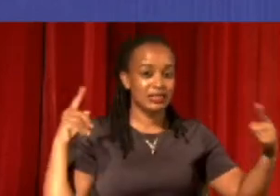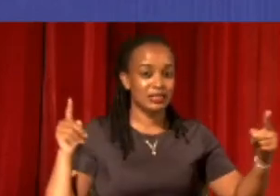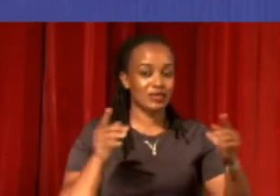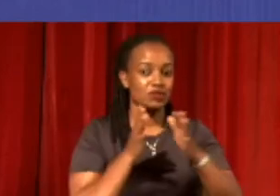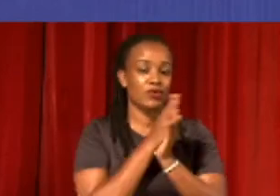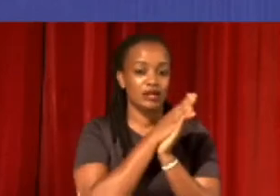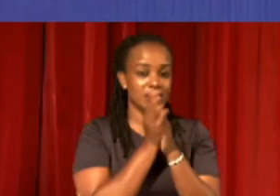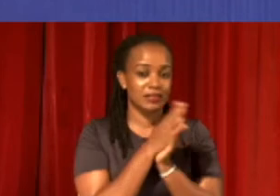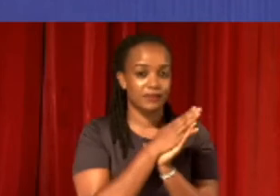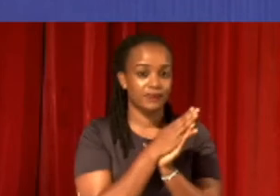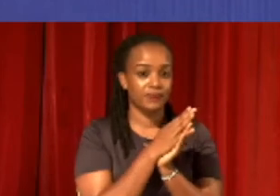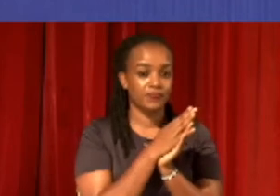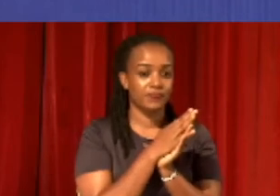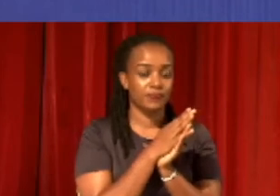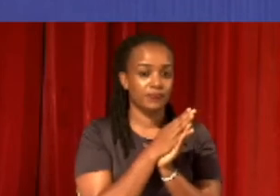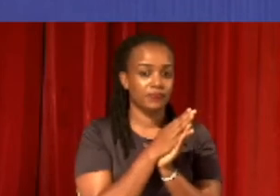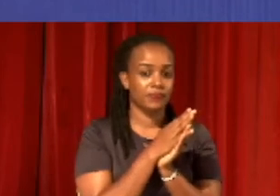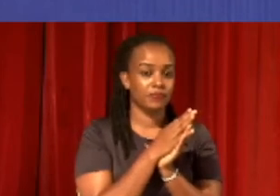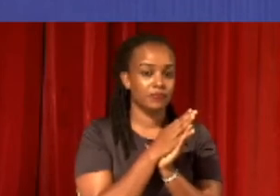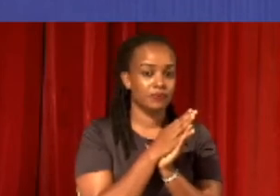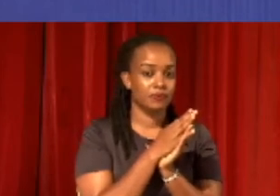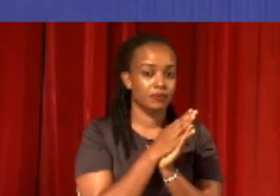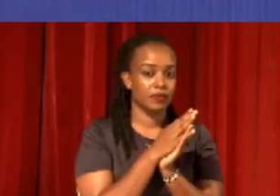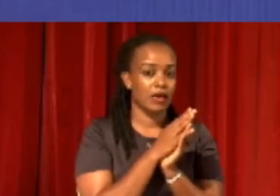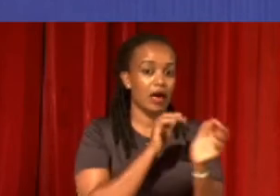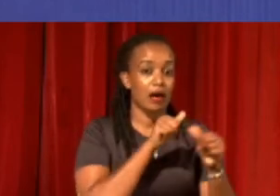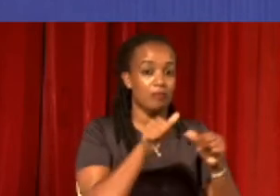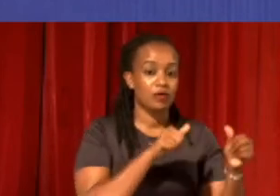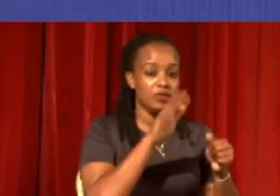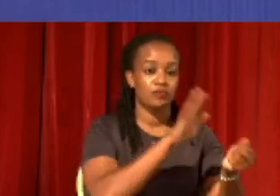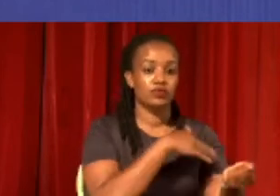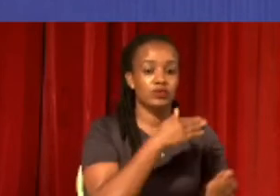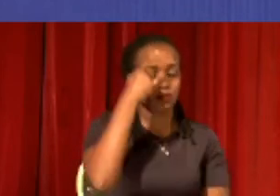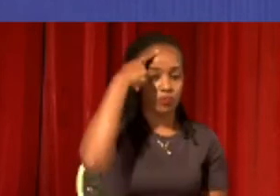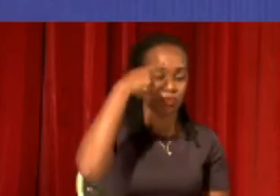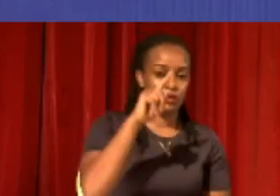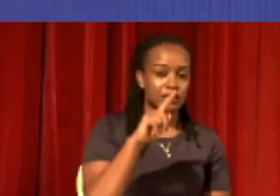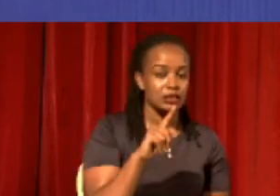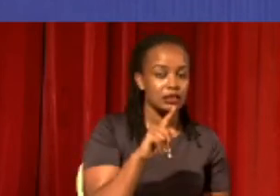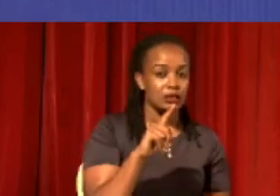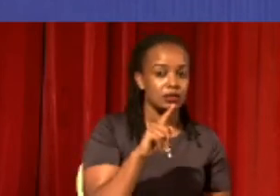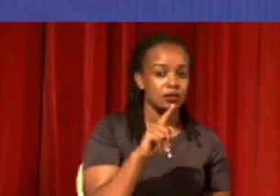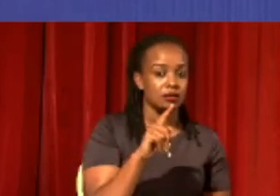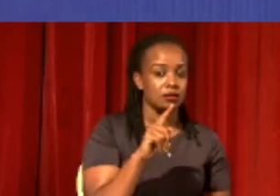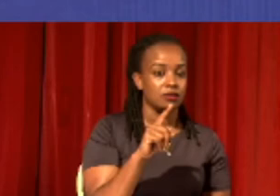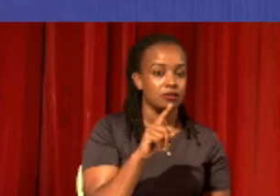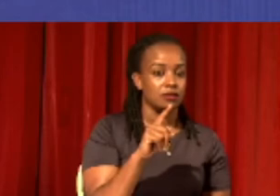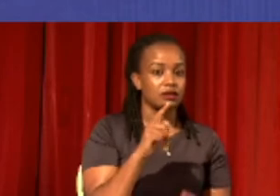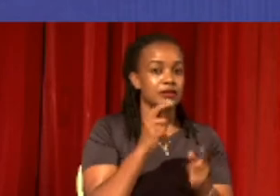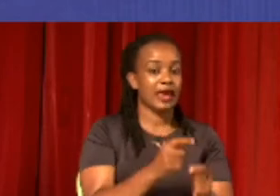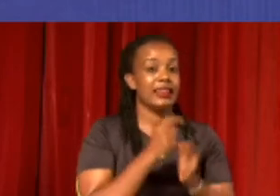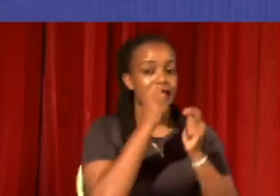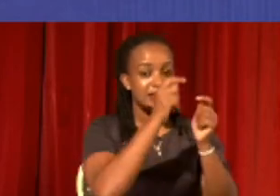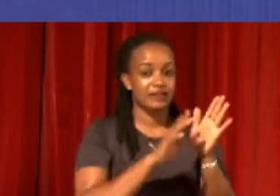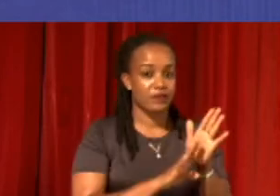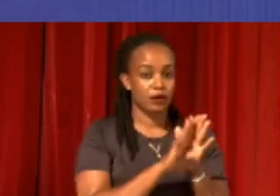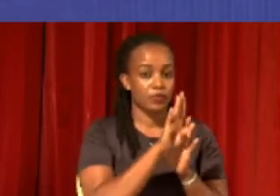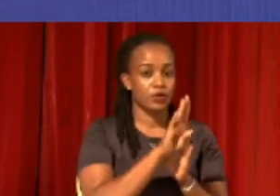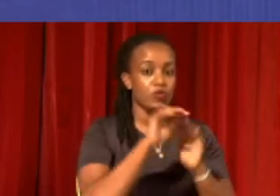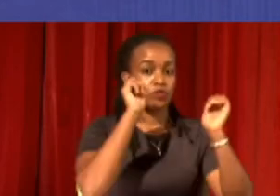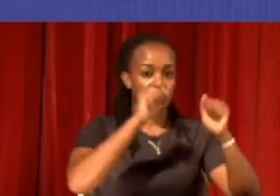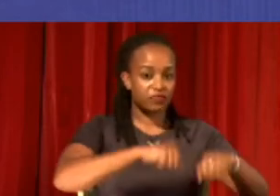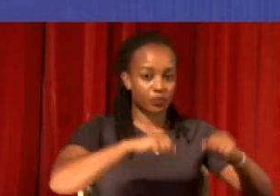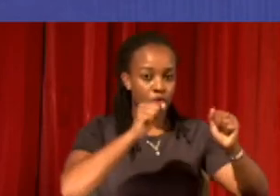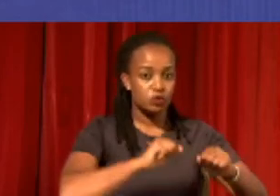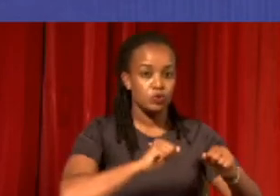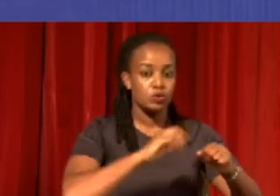we have. Okay. So when it comes to regulation and whatnot, the music policy has been what we've been pushing for. Yeah. When it comes to talent development, we've been able to create